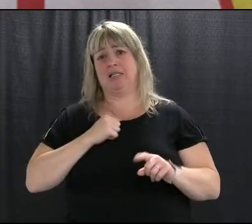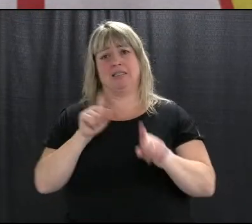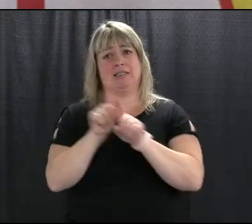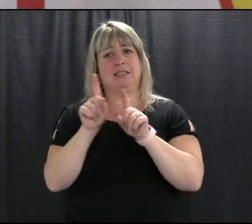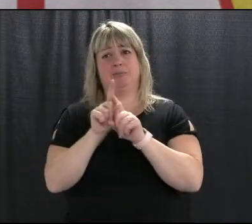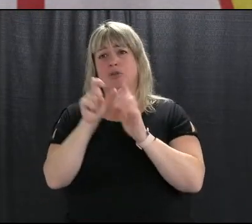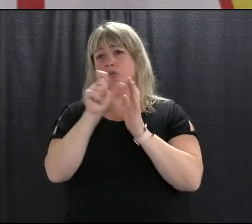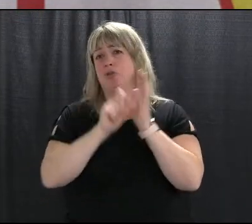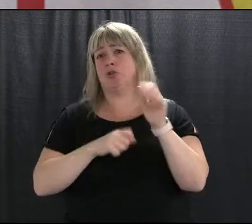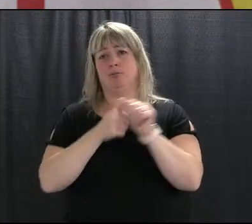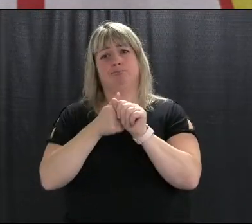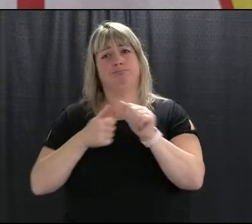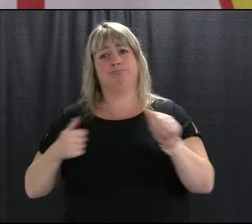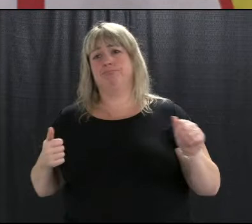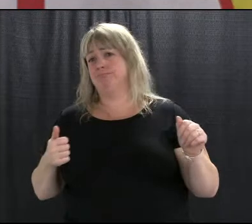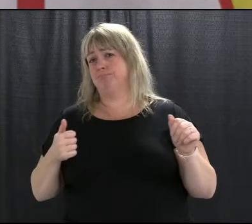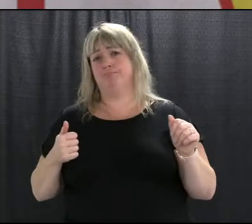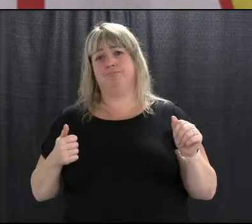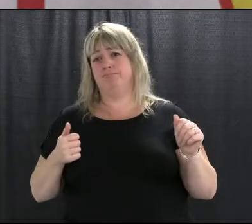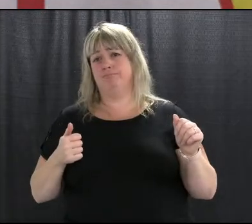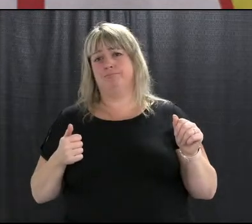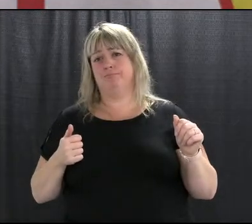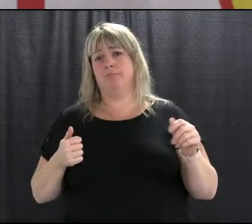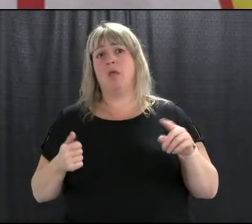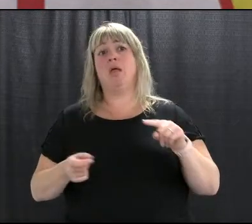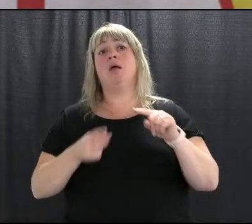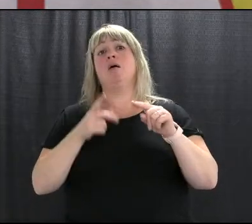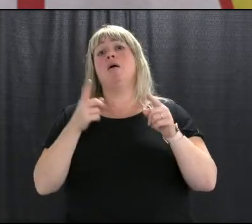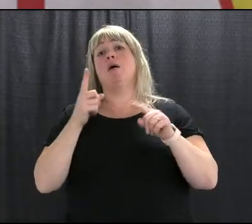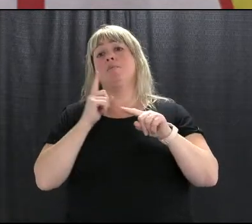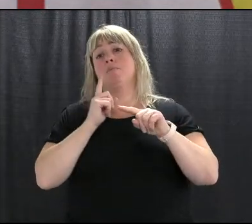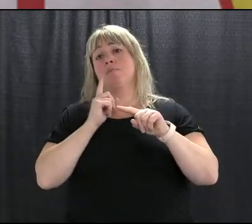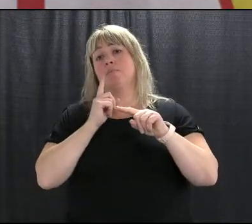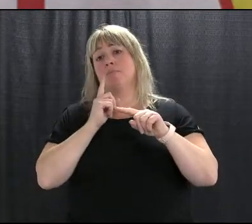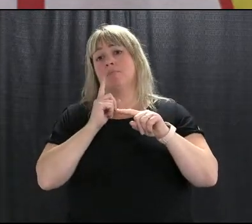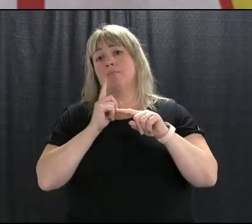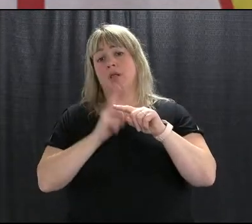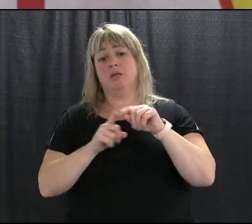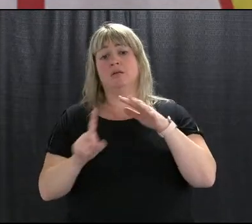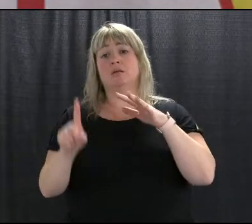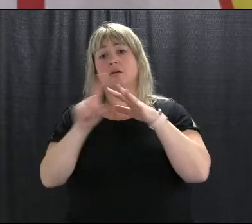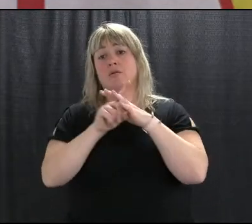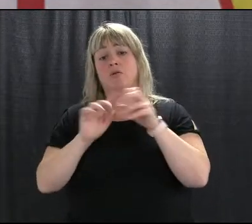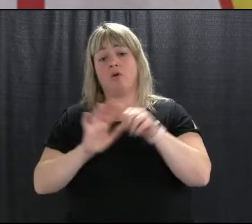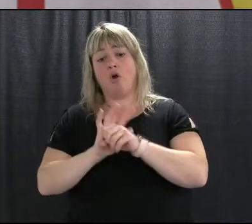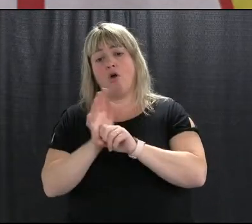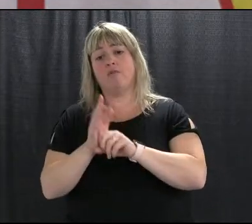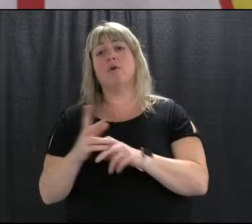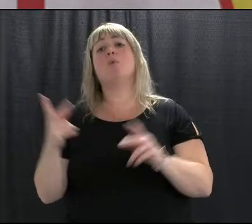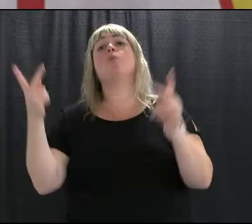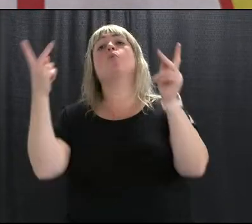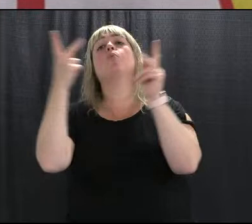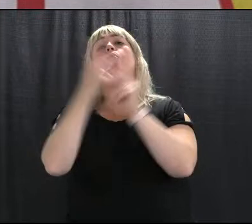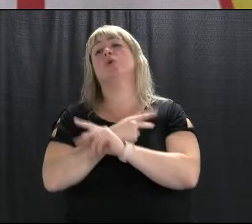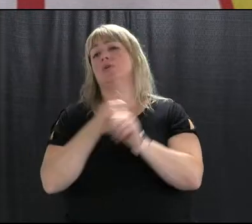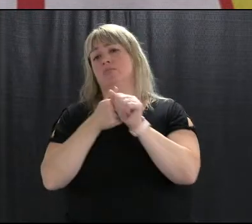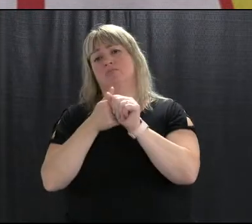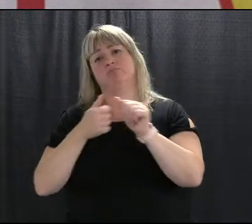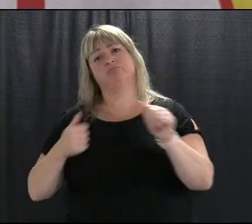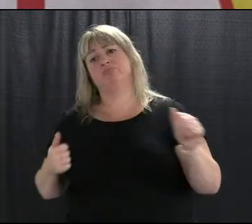been exacerbated by the pandemic, where there were